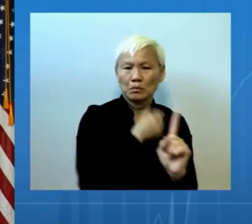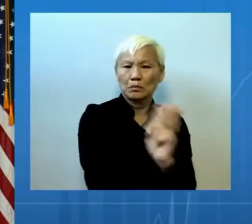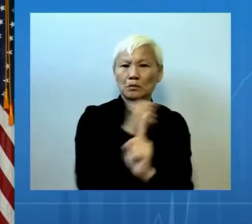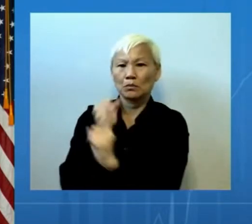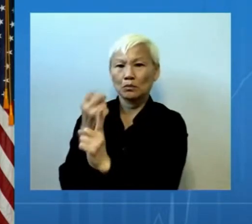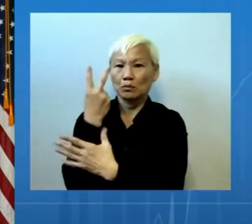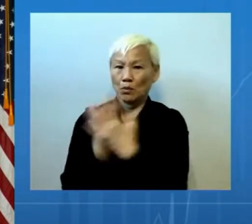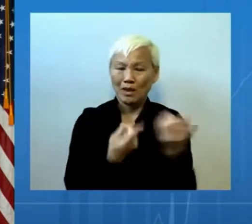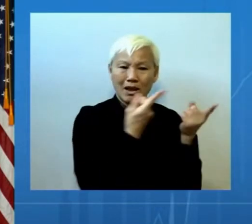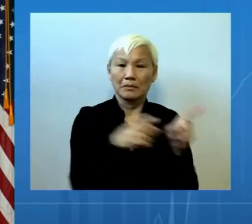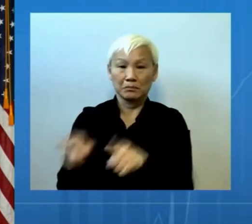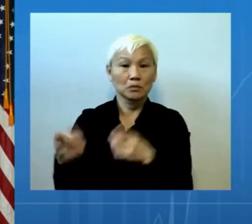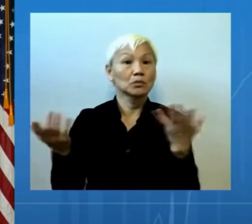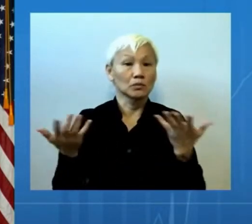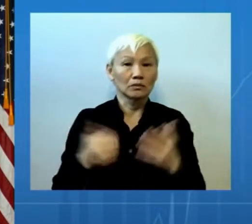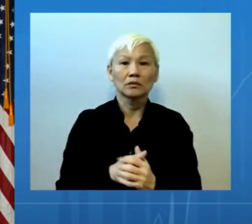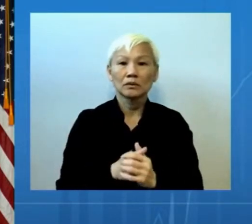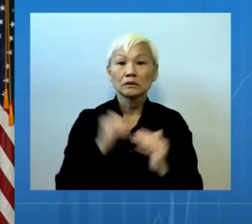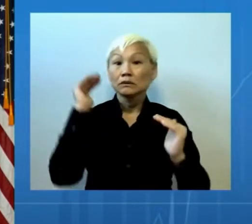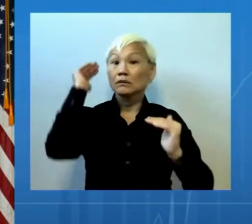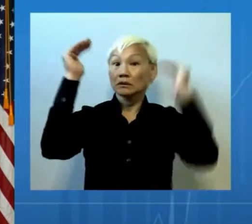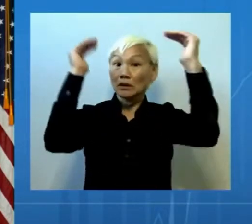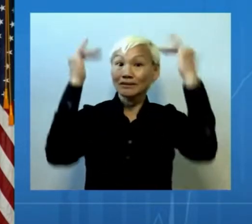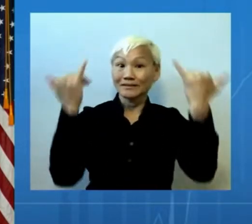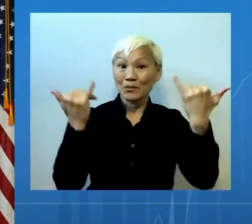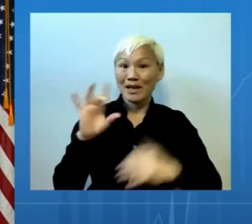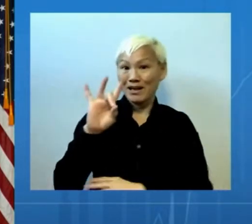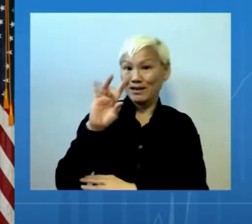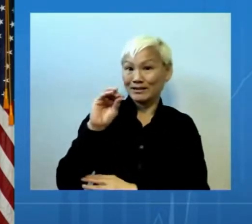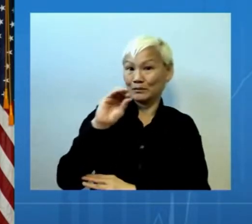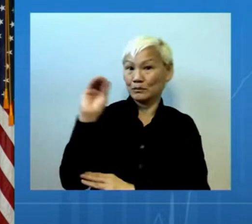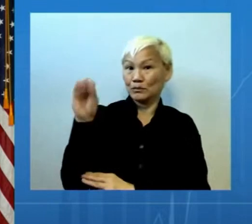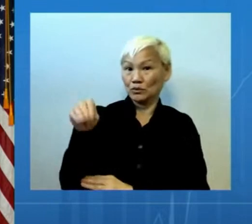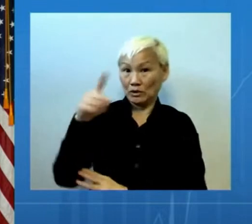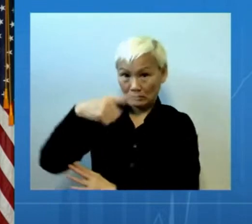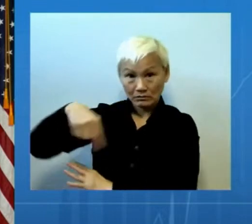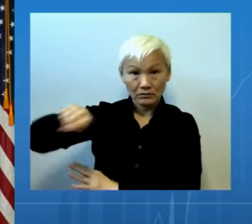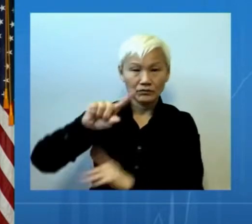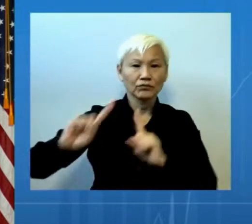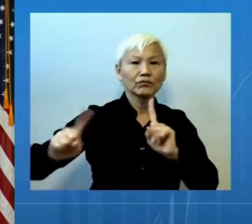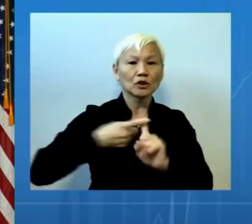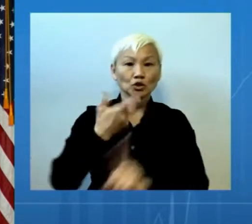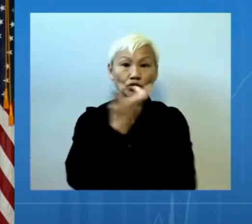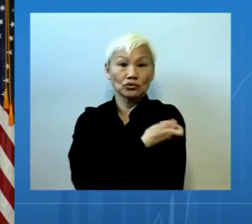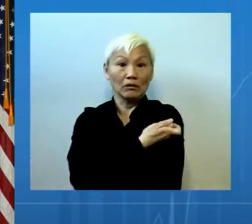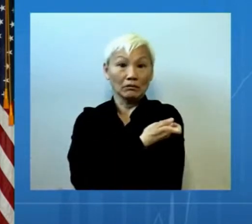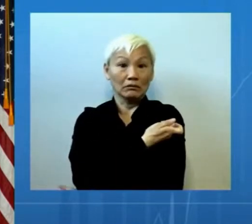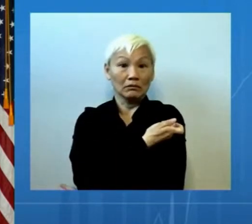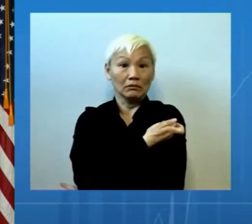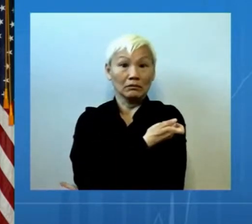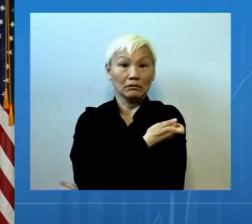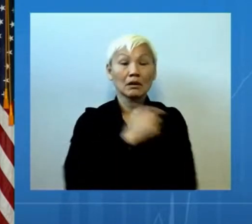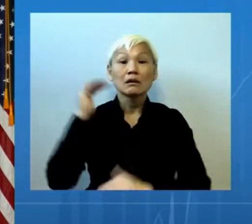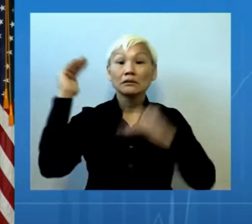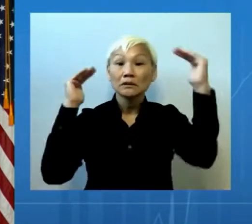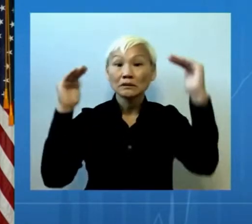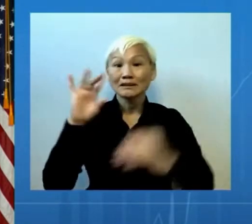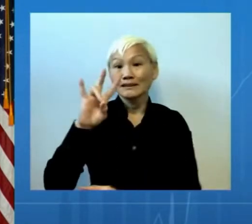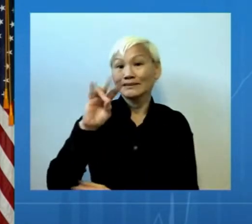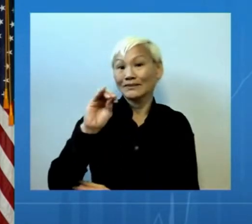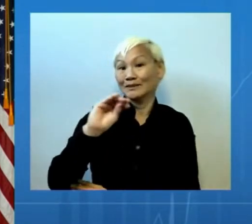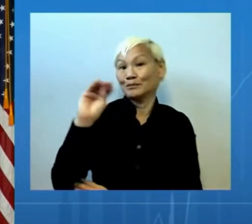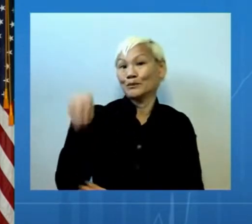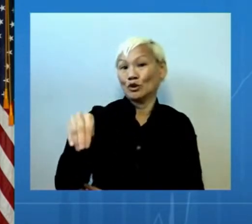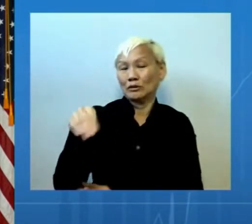80% of adults now have at least their first shot, and 70% of adults are now fully vaccinated. 8 out